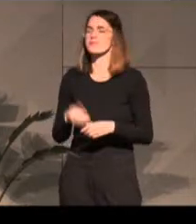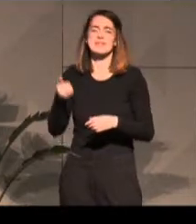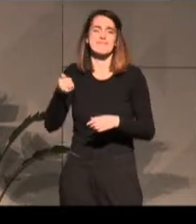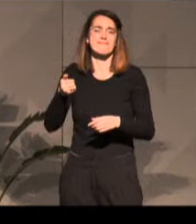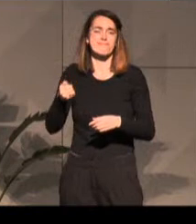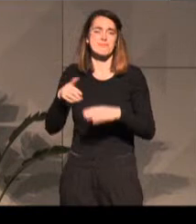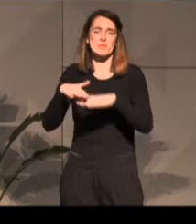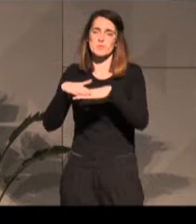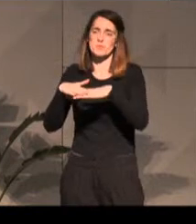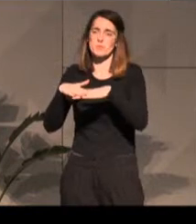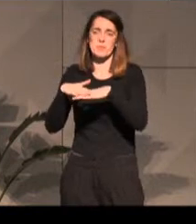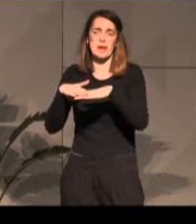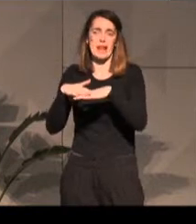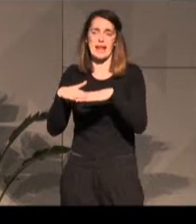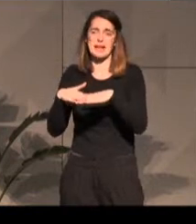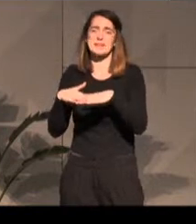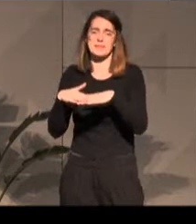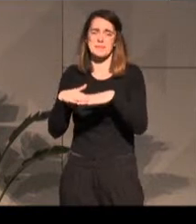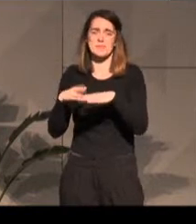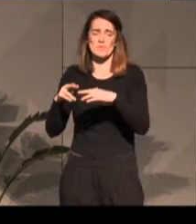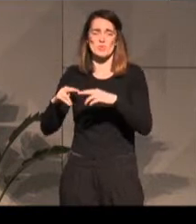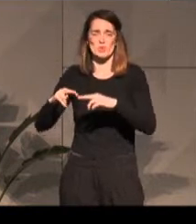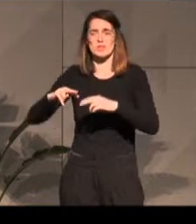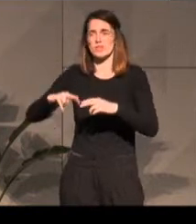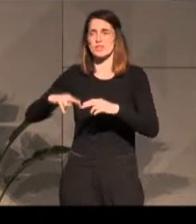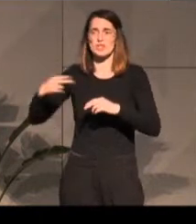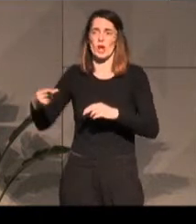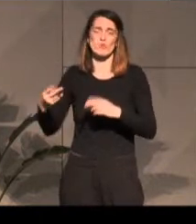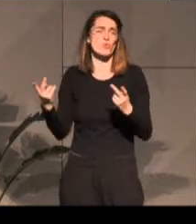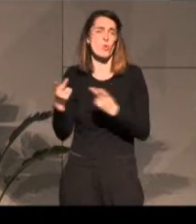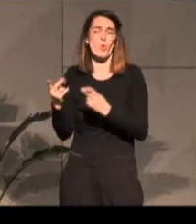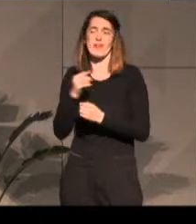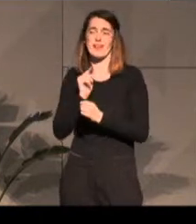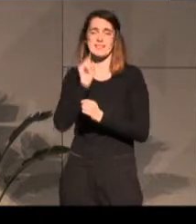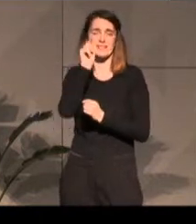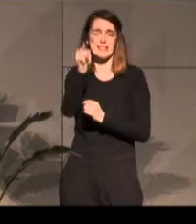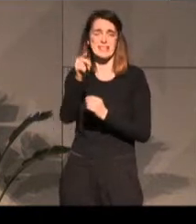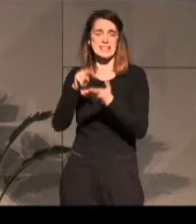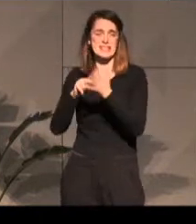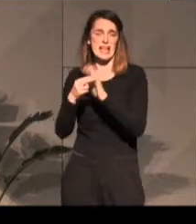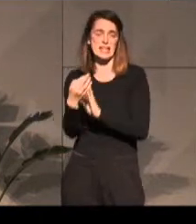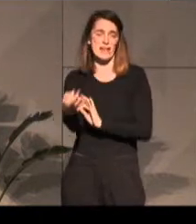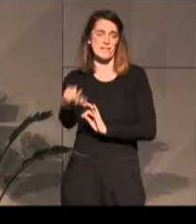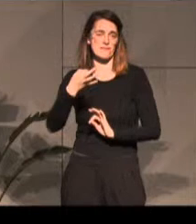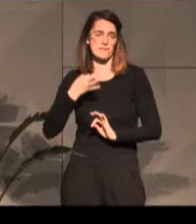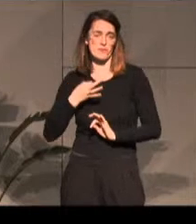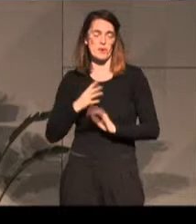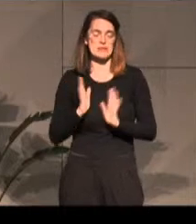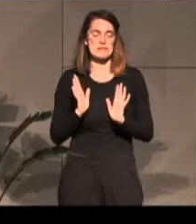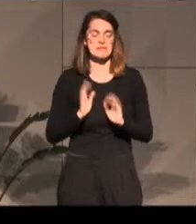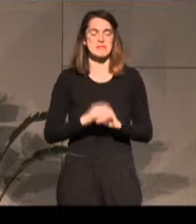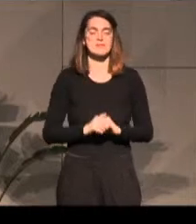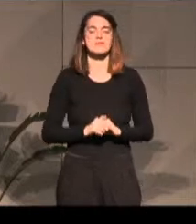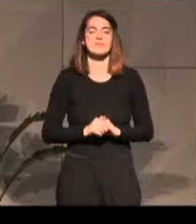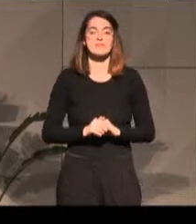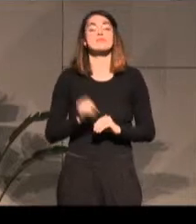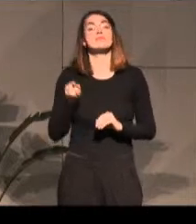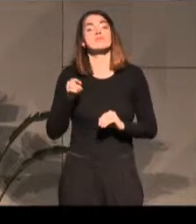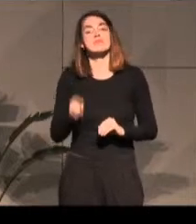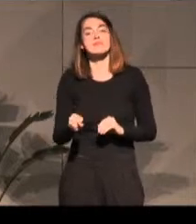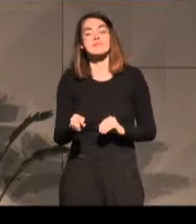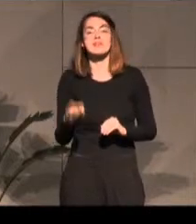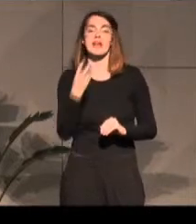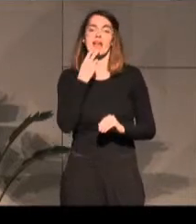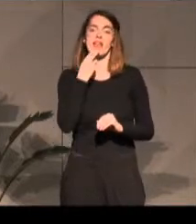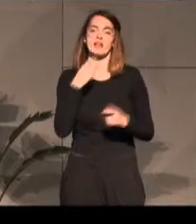I'm so sorry. We will really need to change the batteries, or you will have to help me with my slides. Measuring the